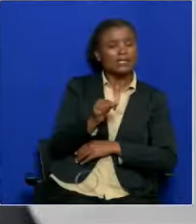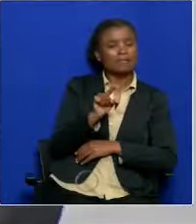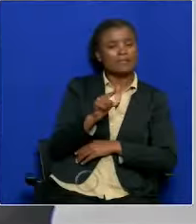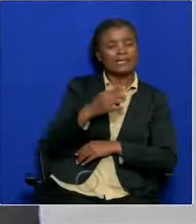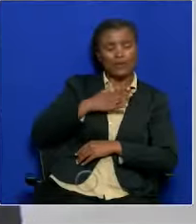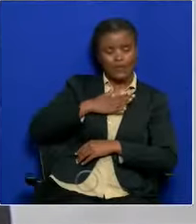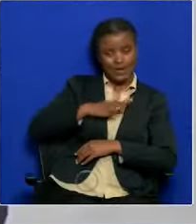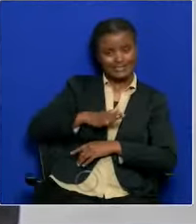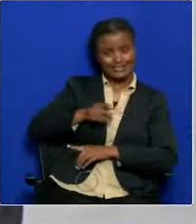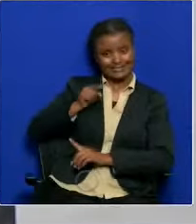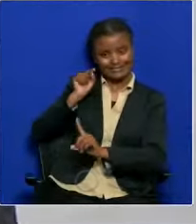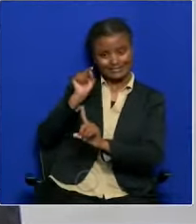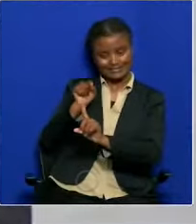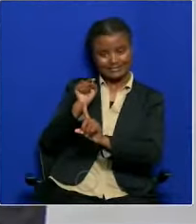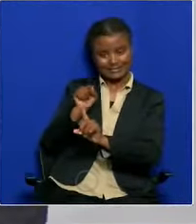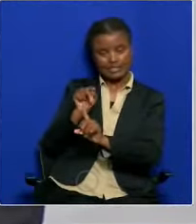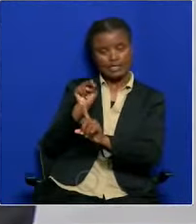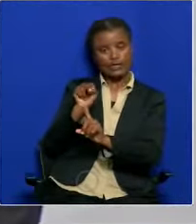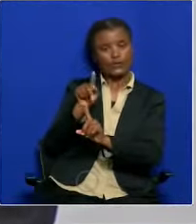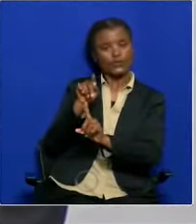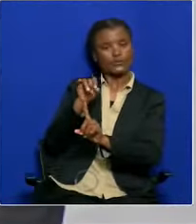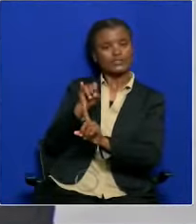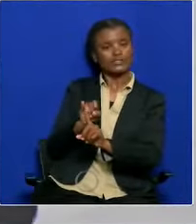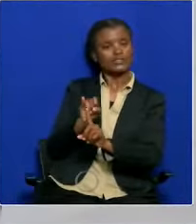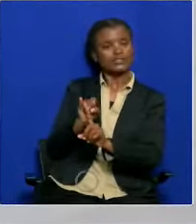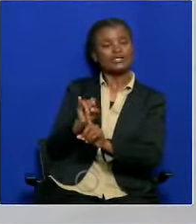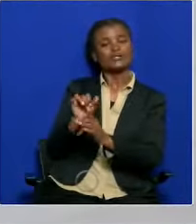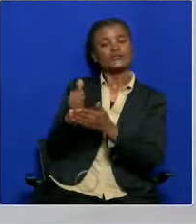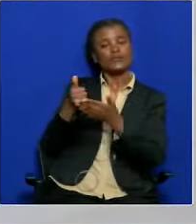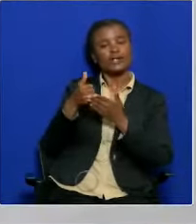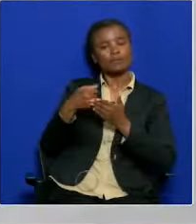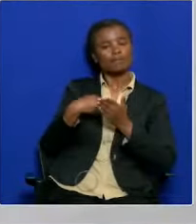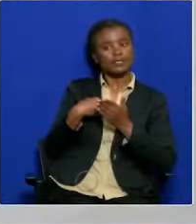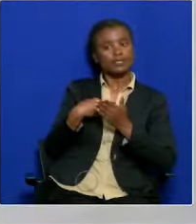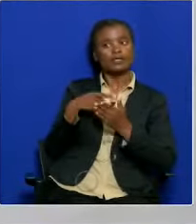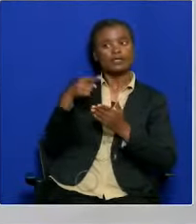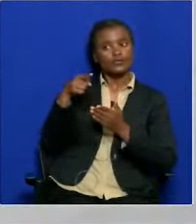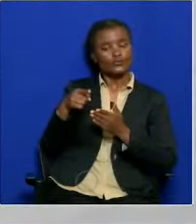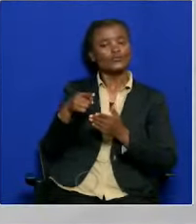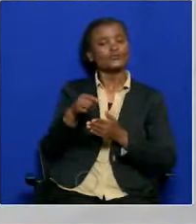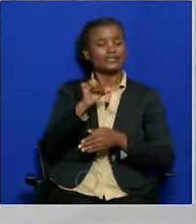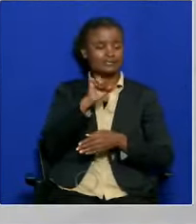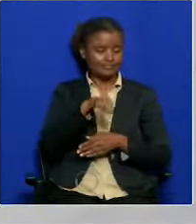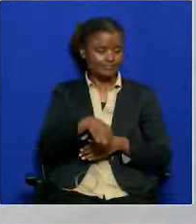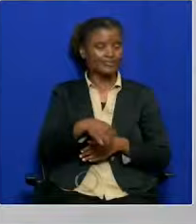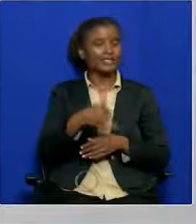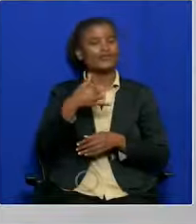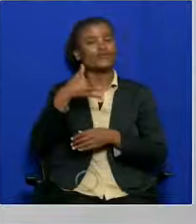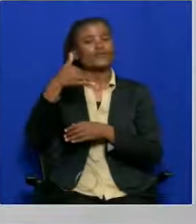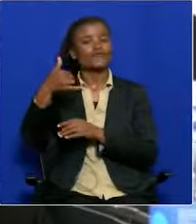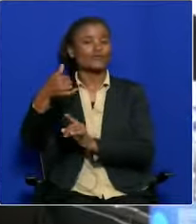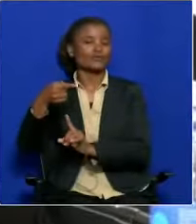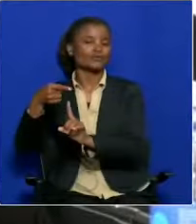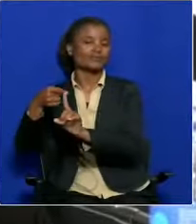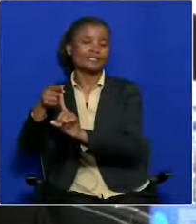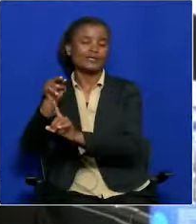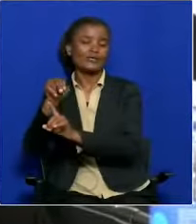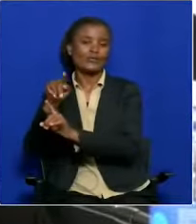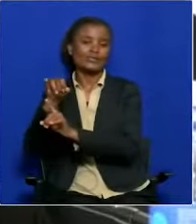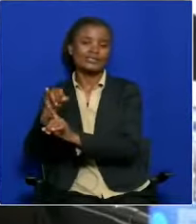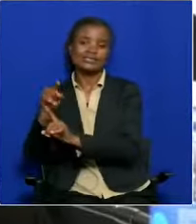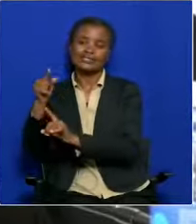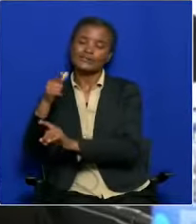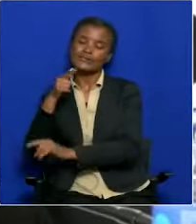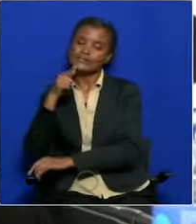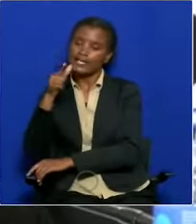me, and you oblige him. You call Nkosi, you say, go with him to assist him. That only